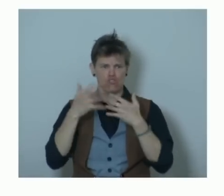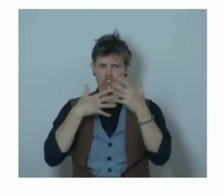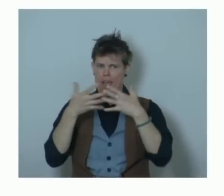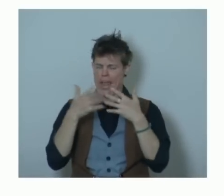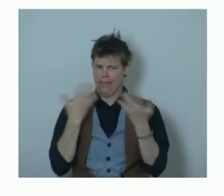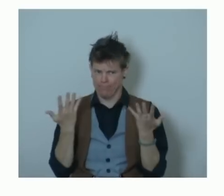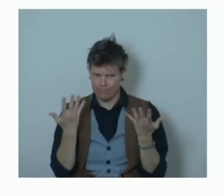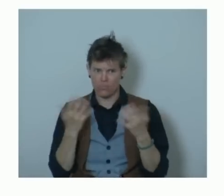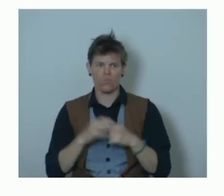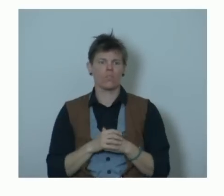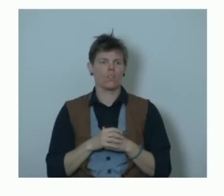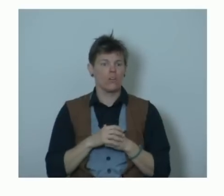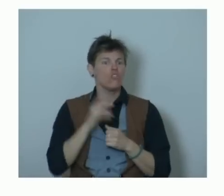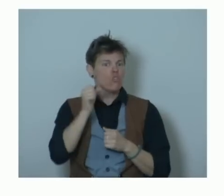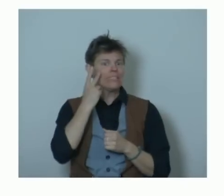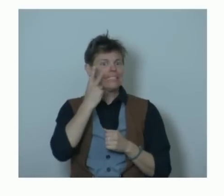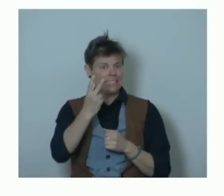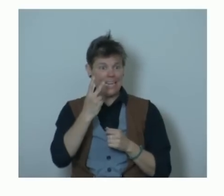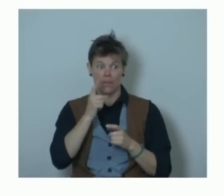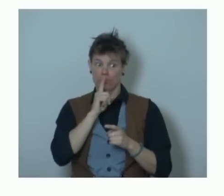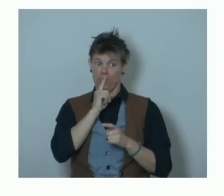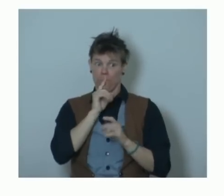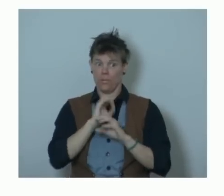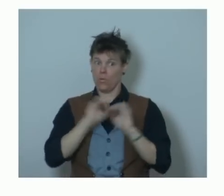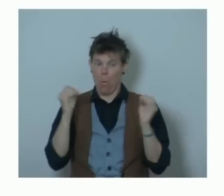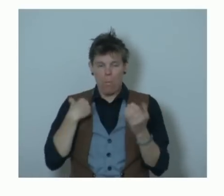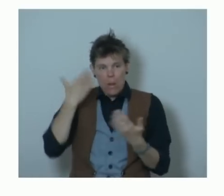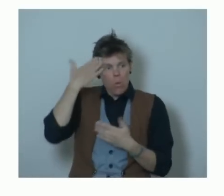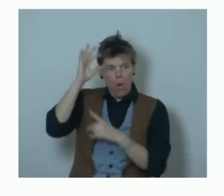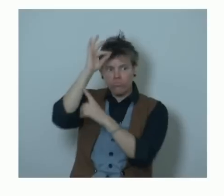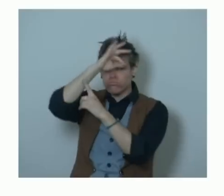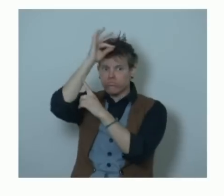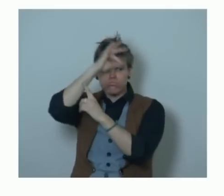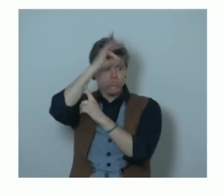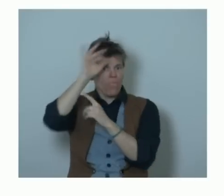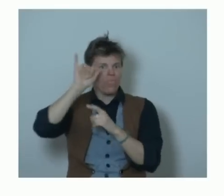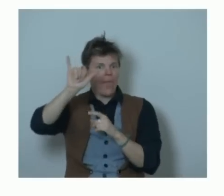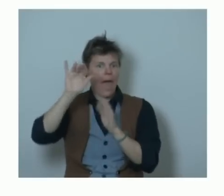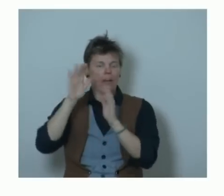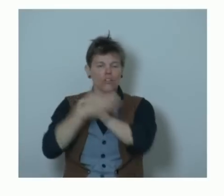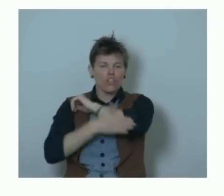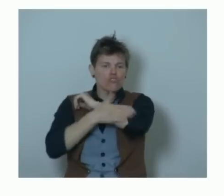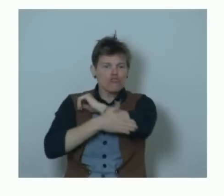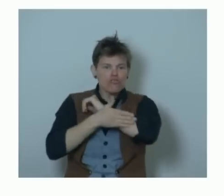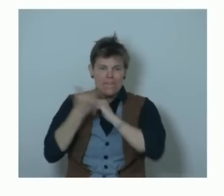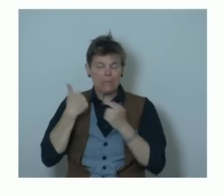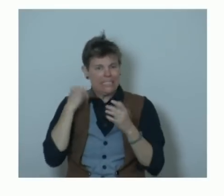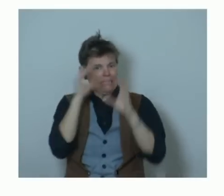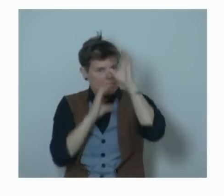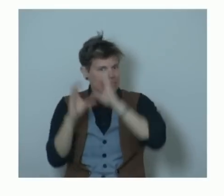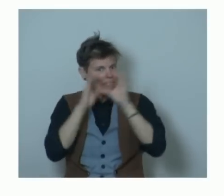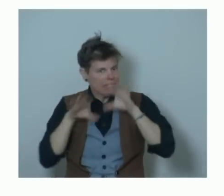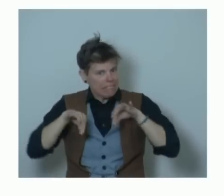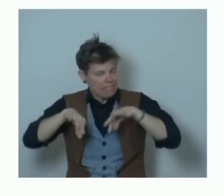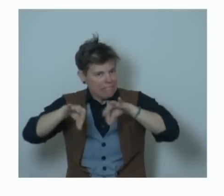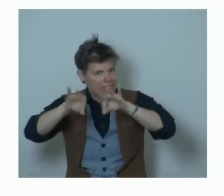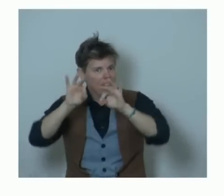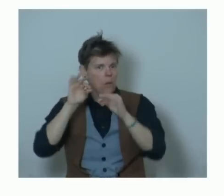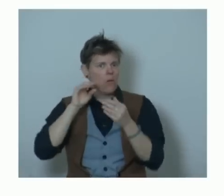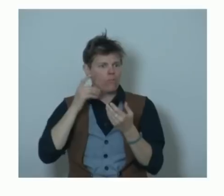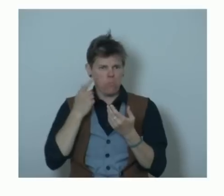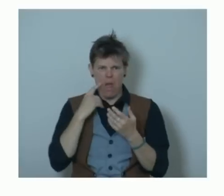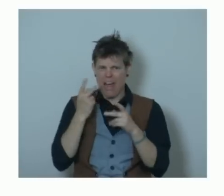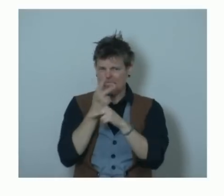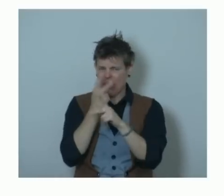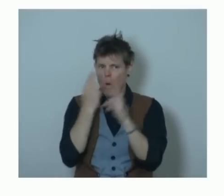say there really aren't any cases at all, because we're now knowing through the literature, and it's controversial this week, but that for every 1 case we know